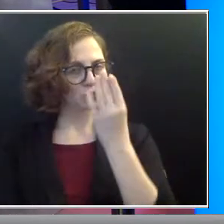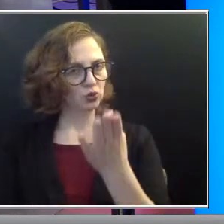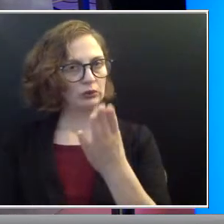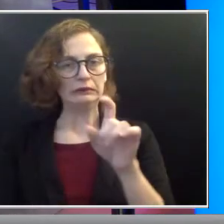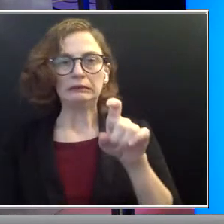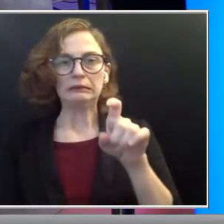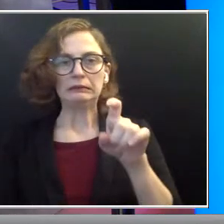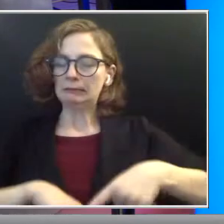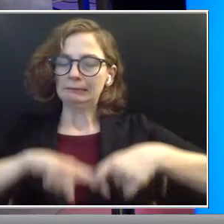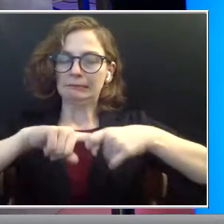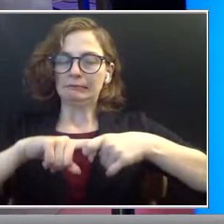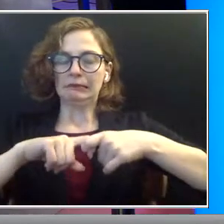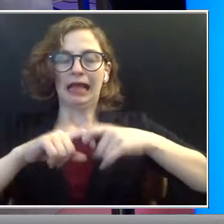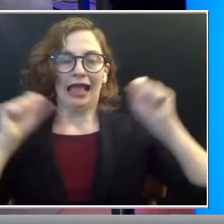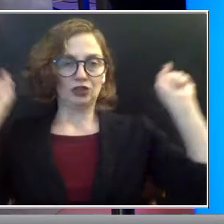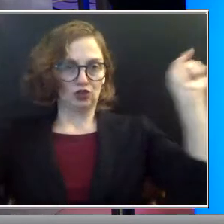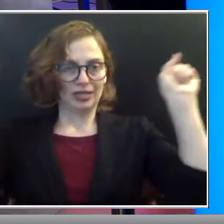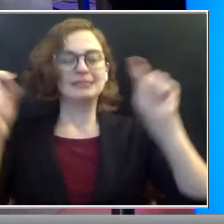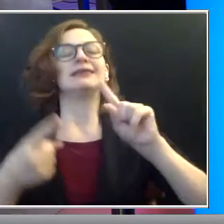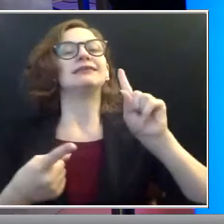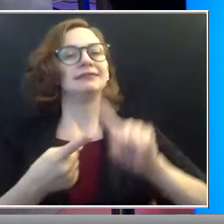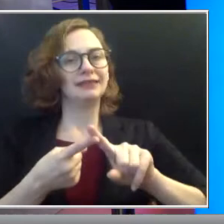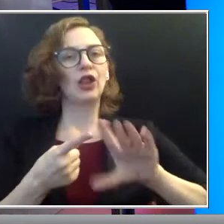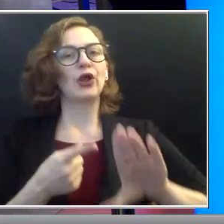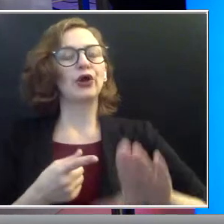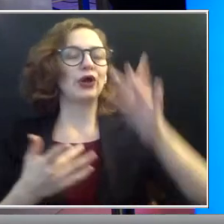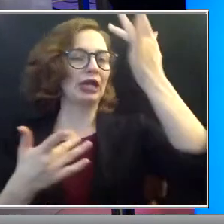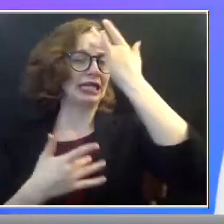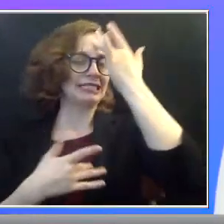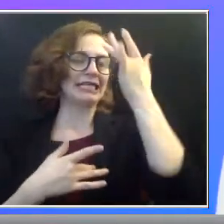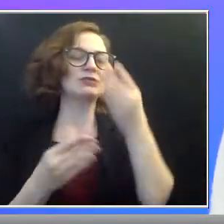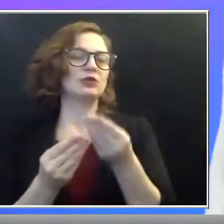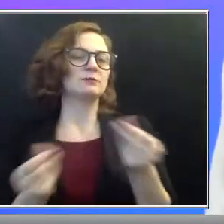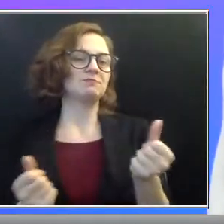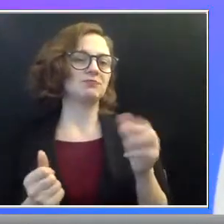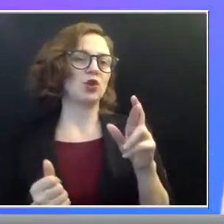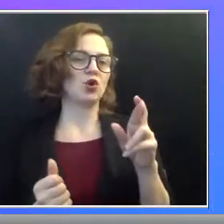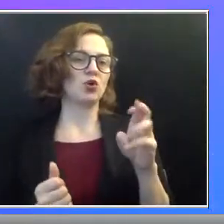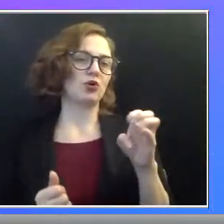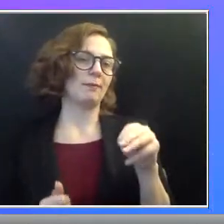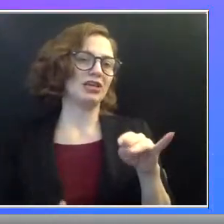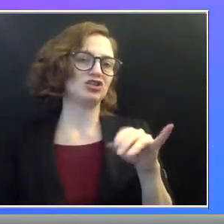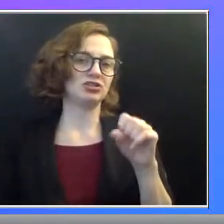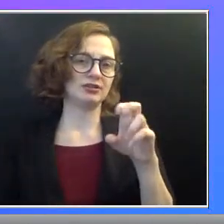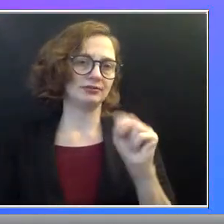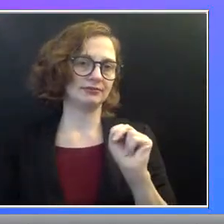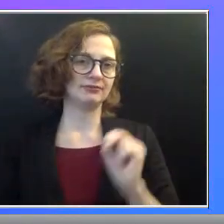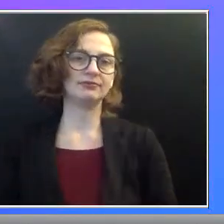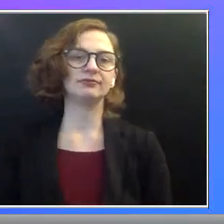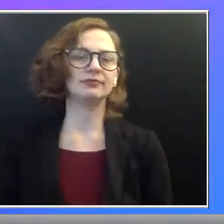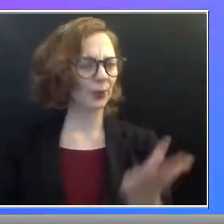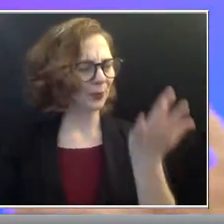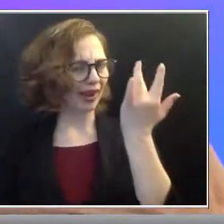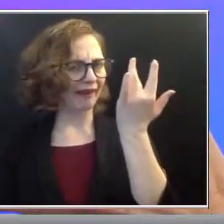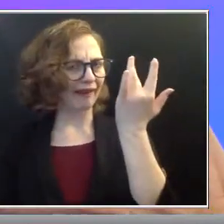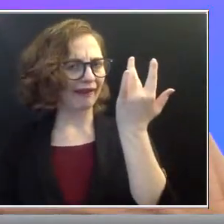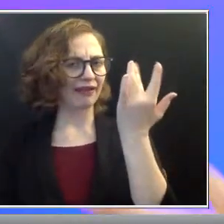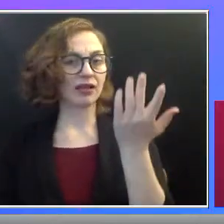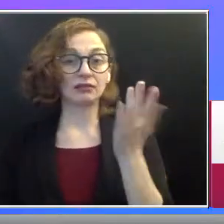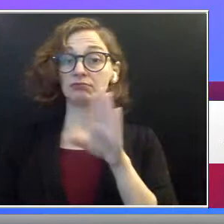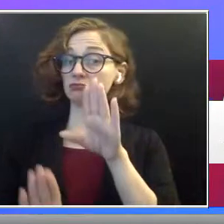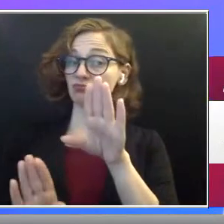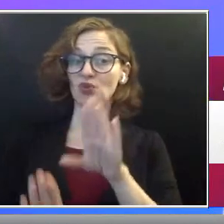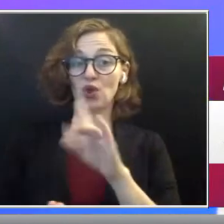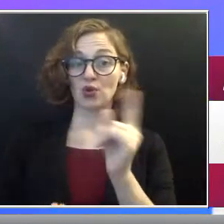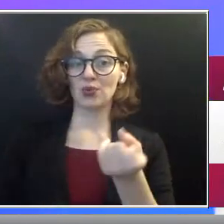hyperthyroidism or Graves' disease was under remission. Why is that? You know, that's a great question. You know, there may be non-cardiac